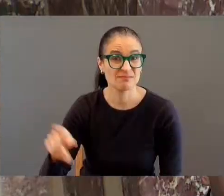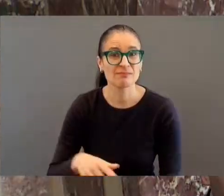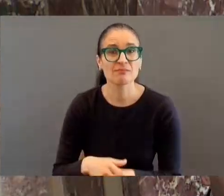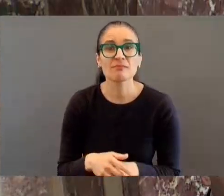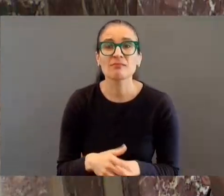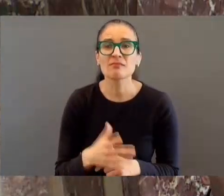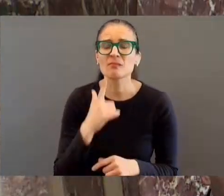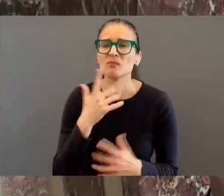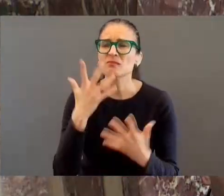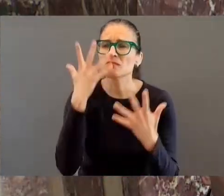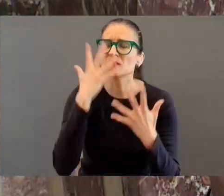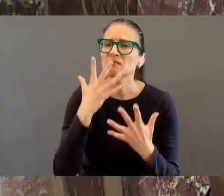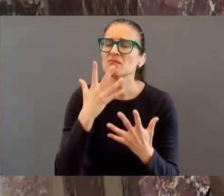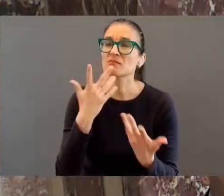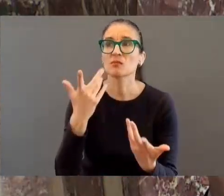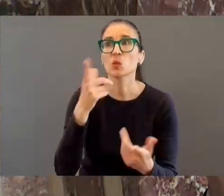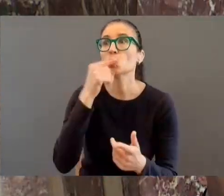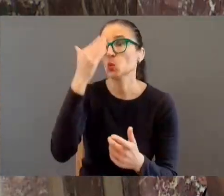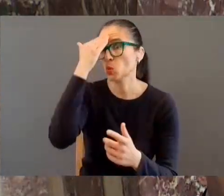city.